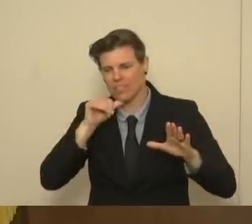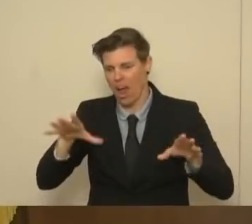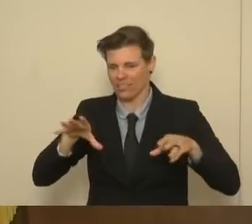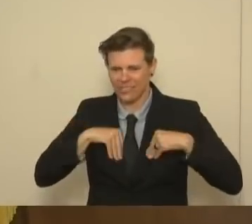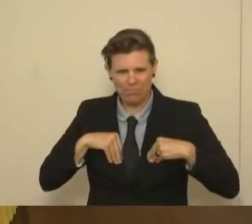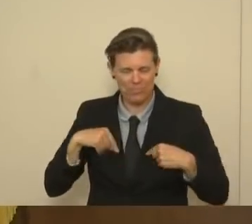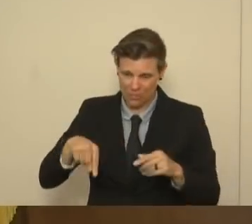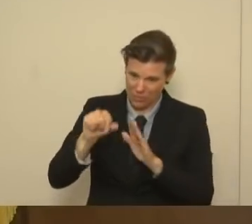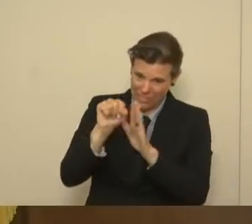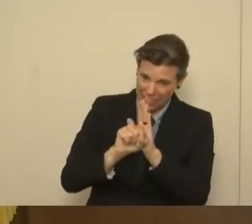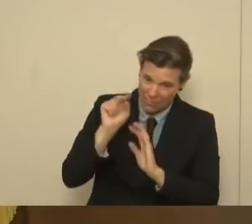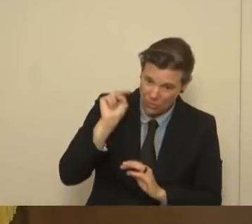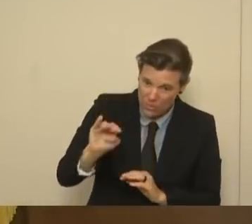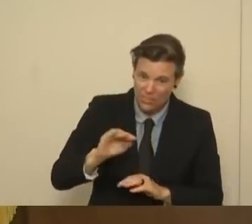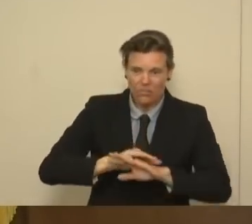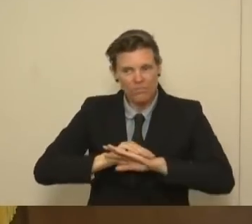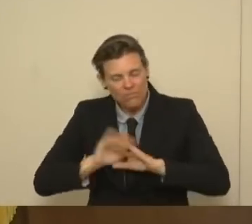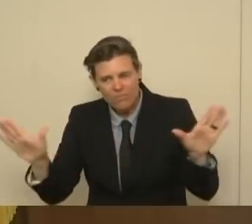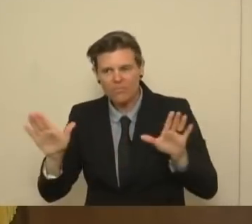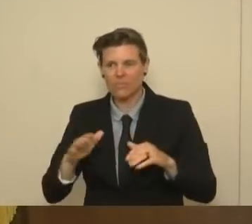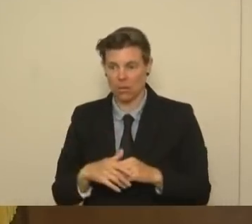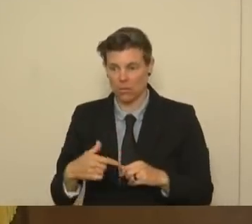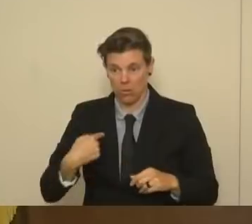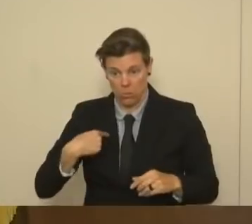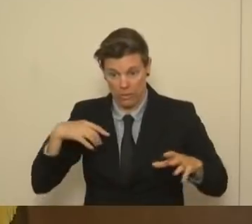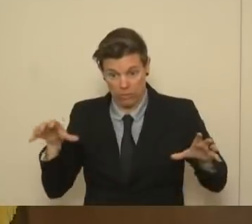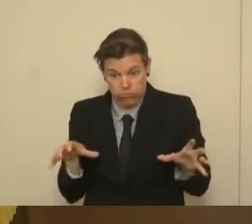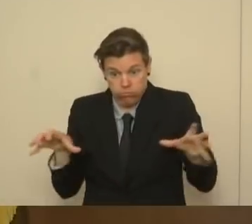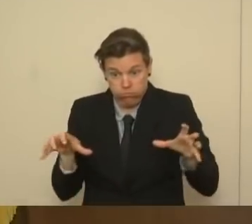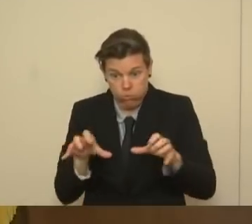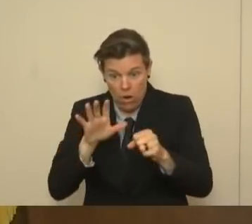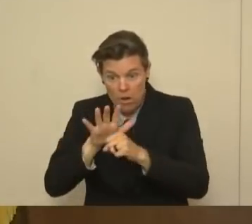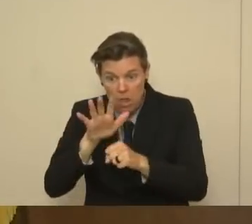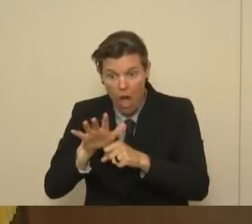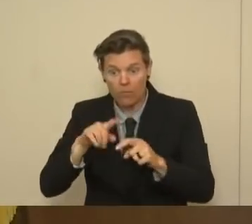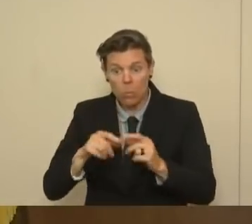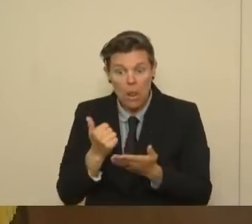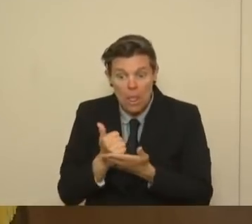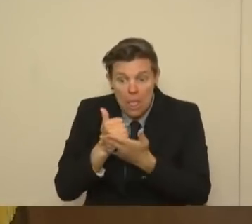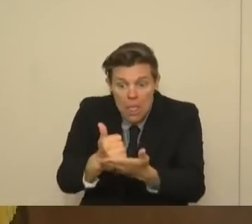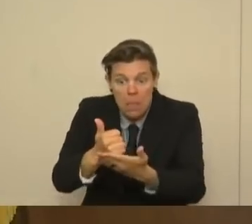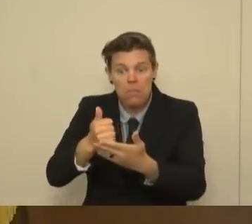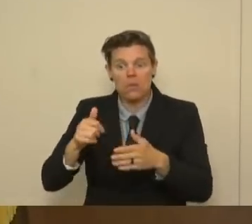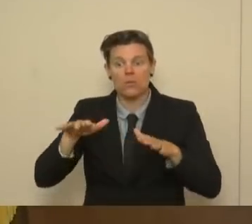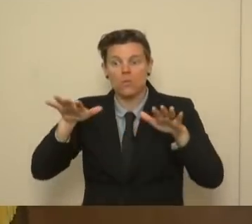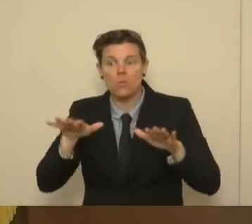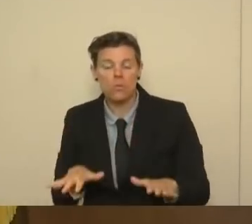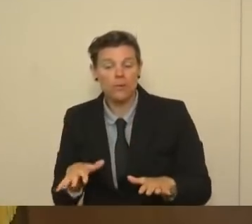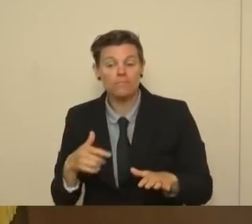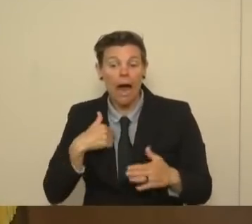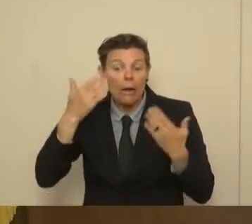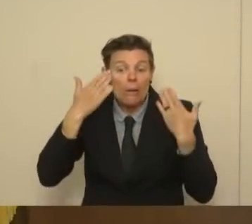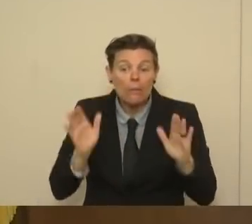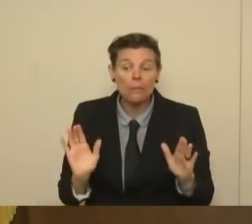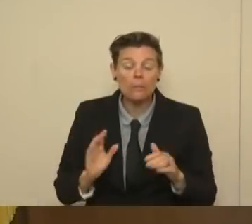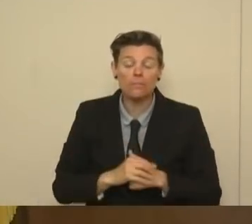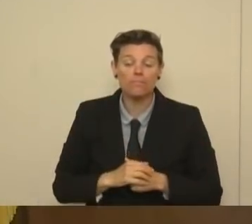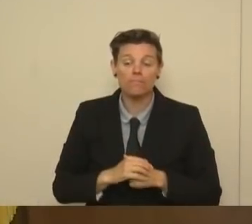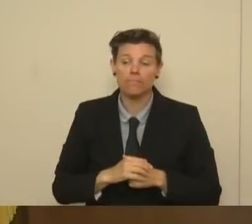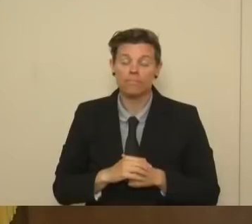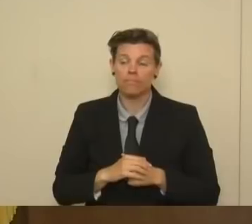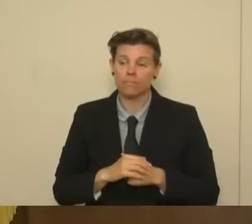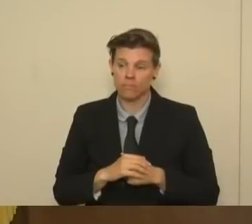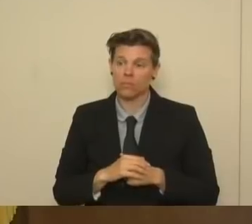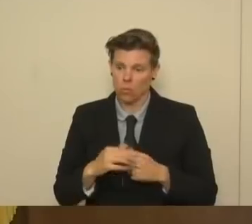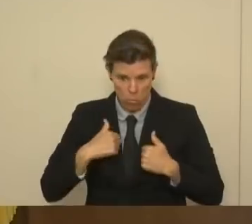doing going to be enough to diminish those fears? I can't answer that. I can say that we are doing everything that we know to